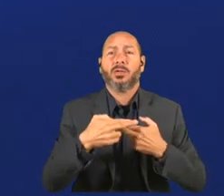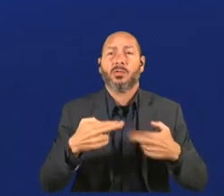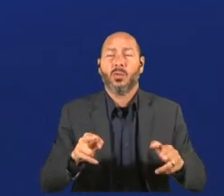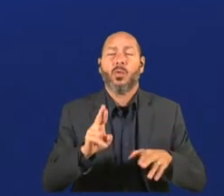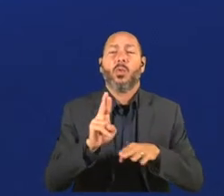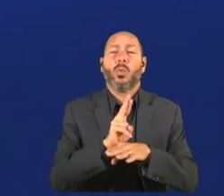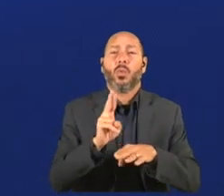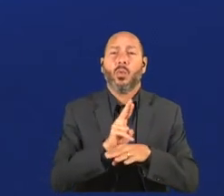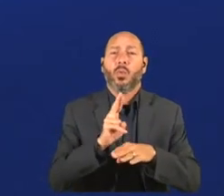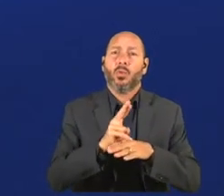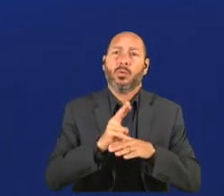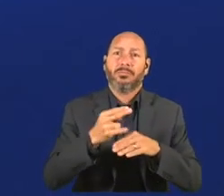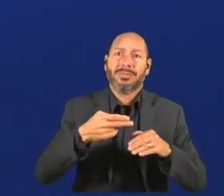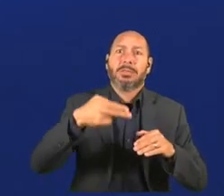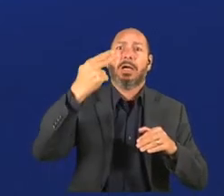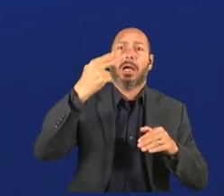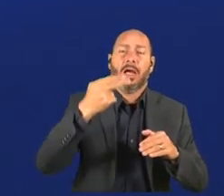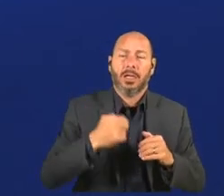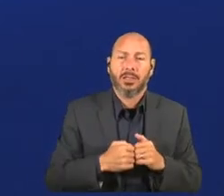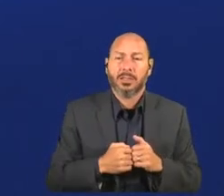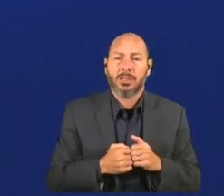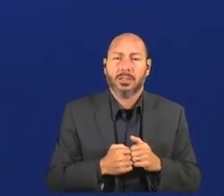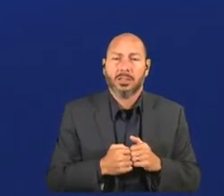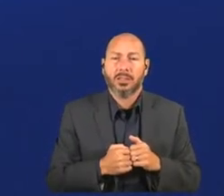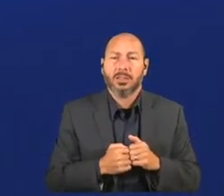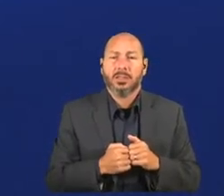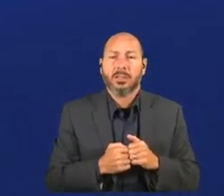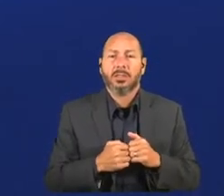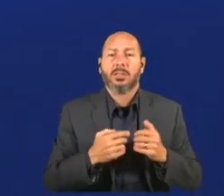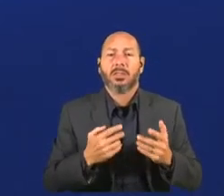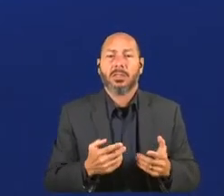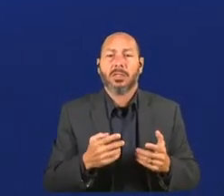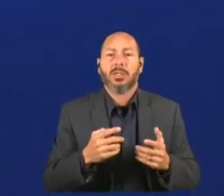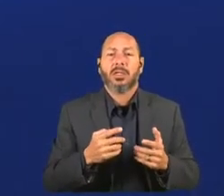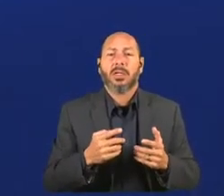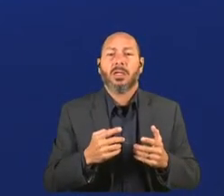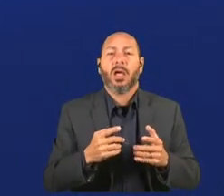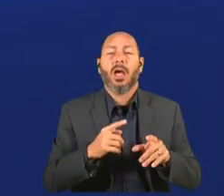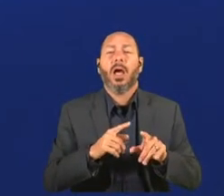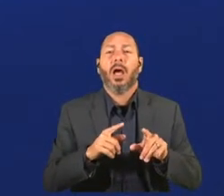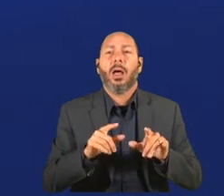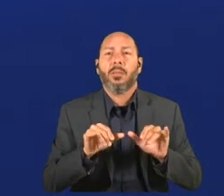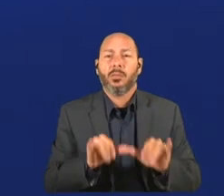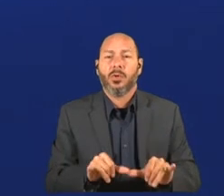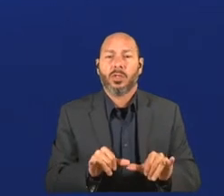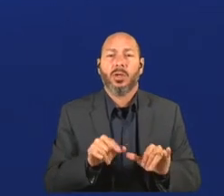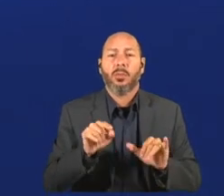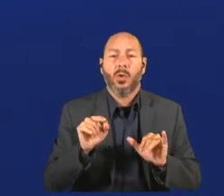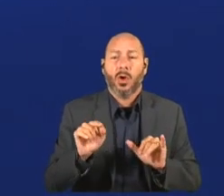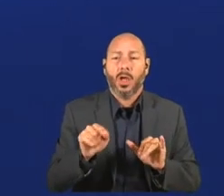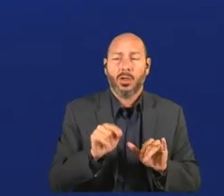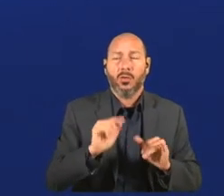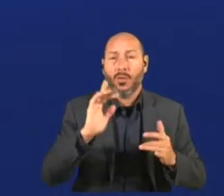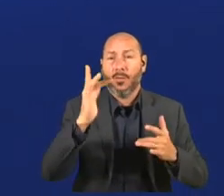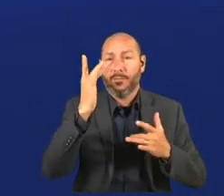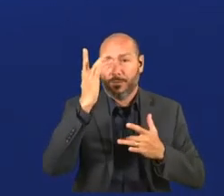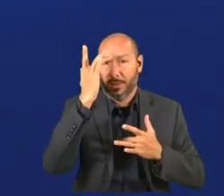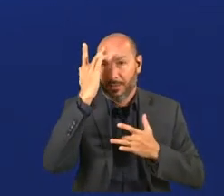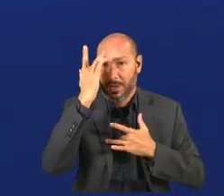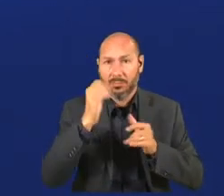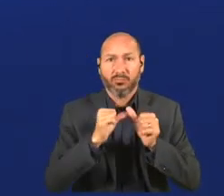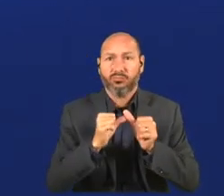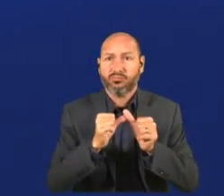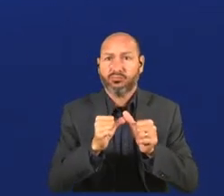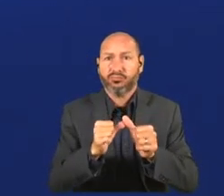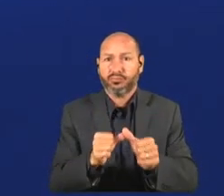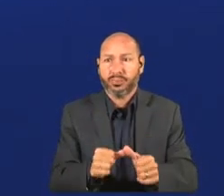What that means is that people are getting their chronic diseases addressed in emergency rooms. And emergency